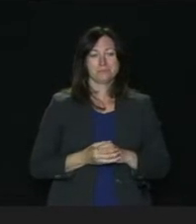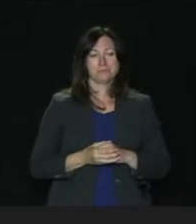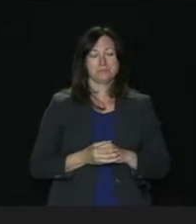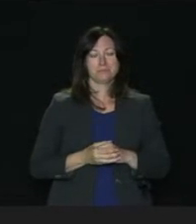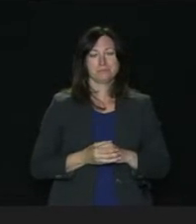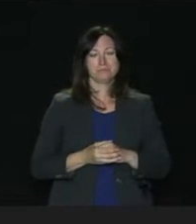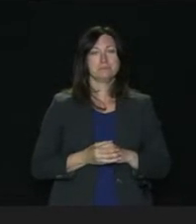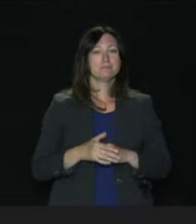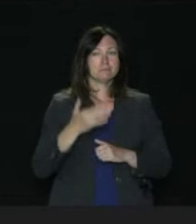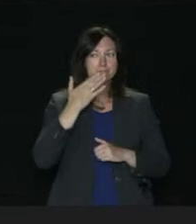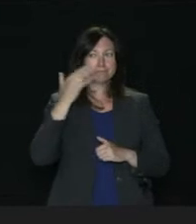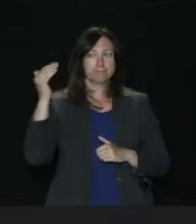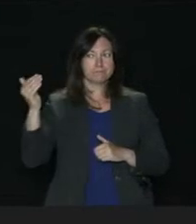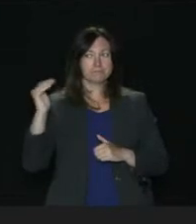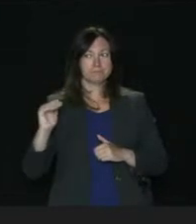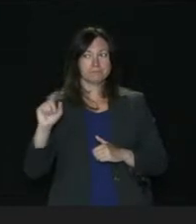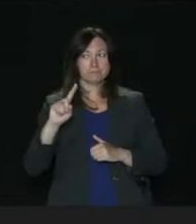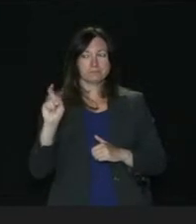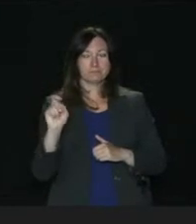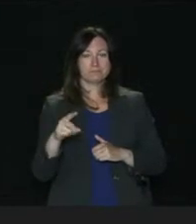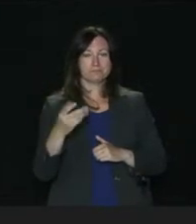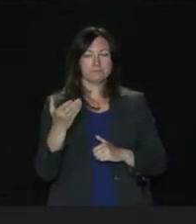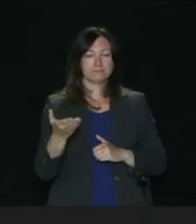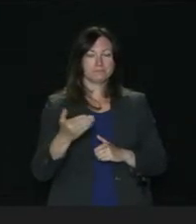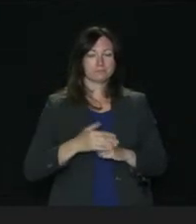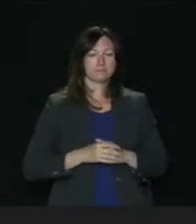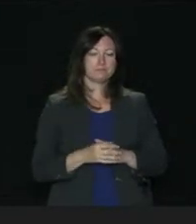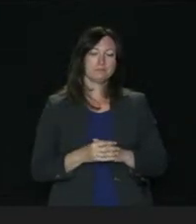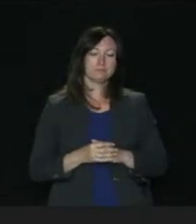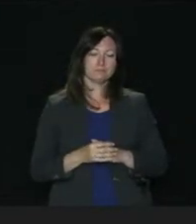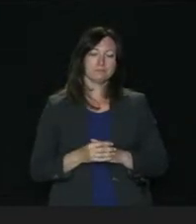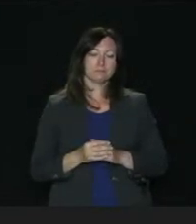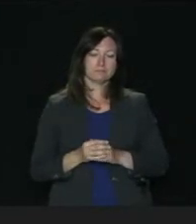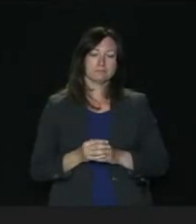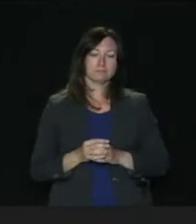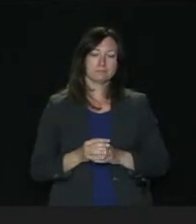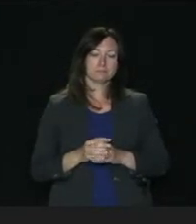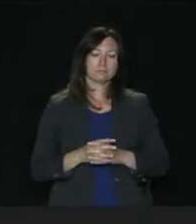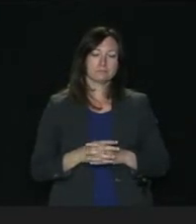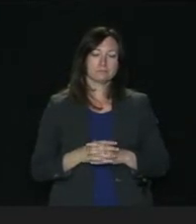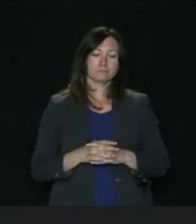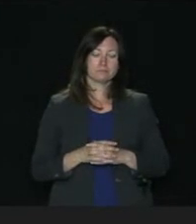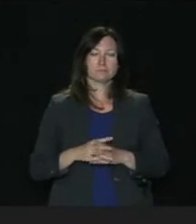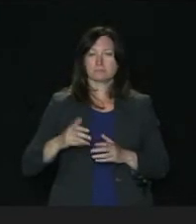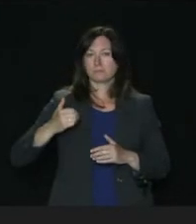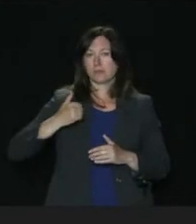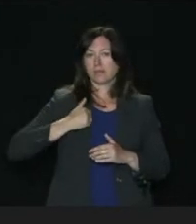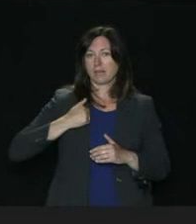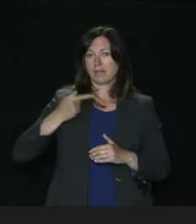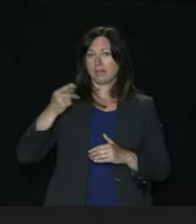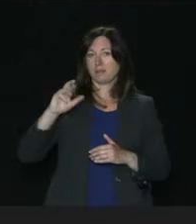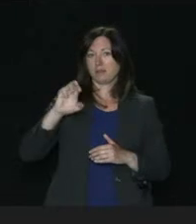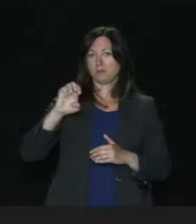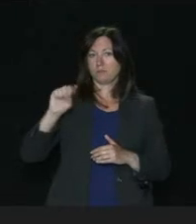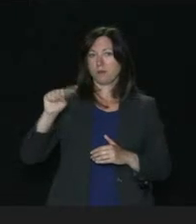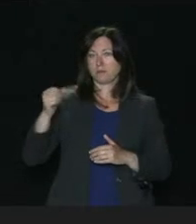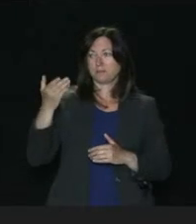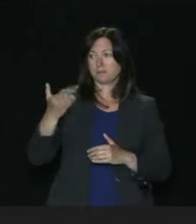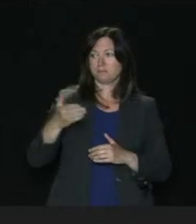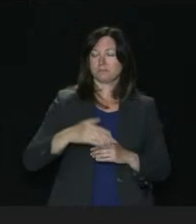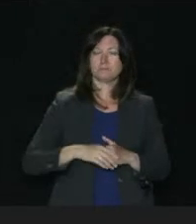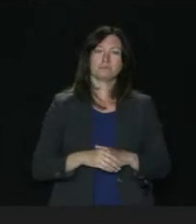Thank you. Merci. Our next question, la prochaine question, Mia Rabson, the Canadian Press. Your line is open. À vous la